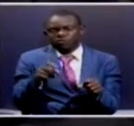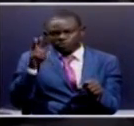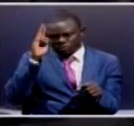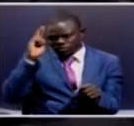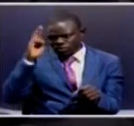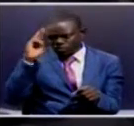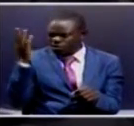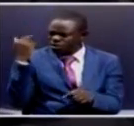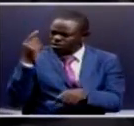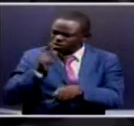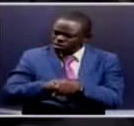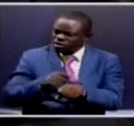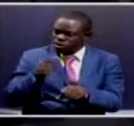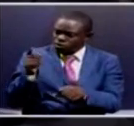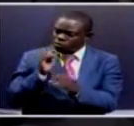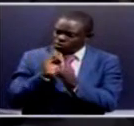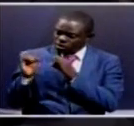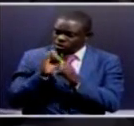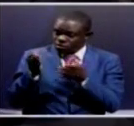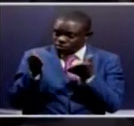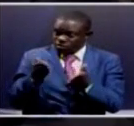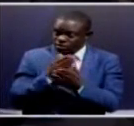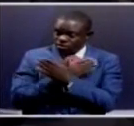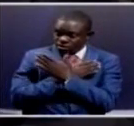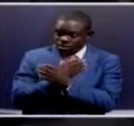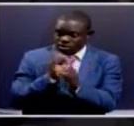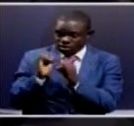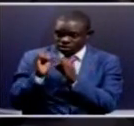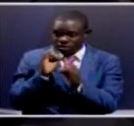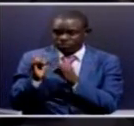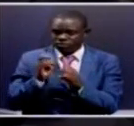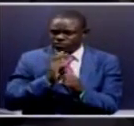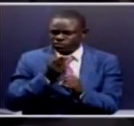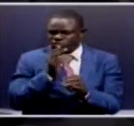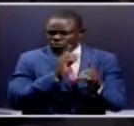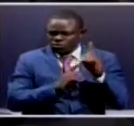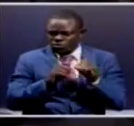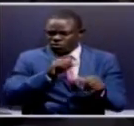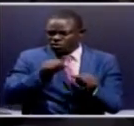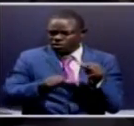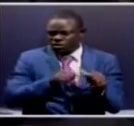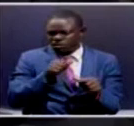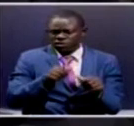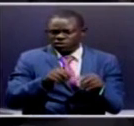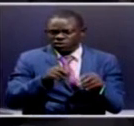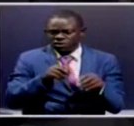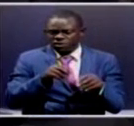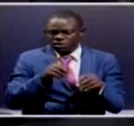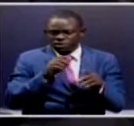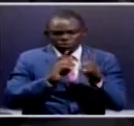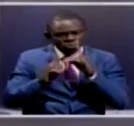the issue of the chairmanship of the church mother bodies, yes. Vis-a-vis the dialogue